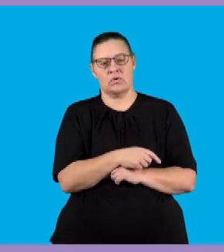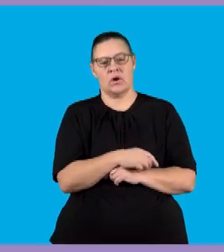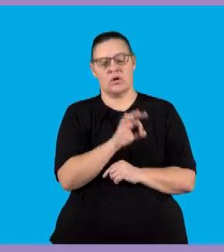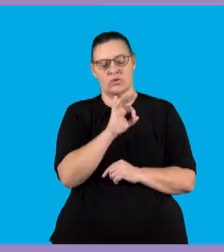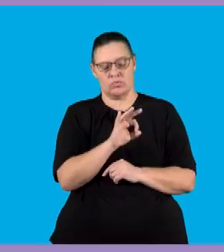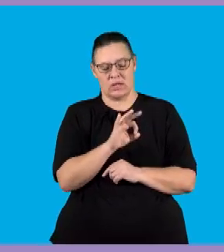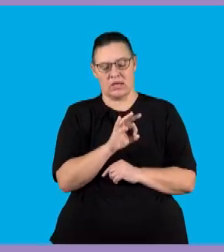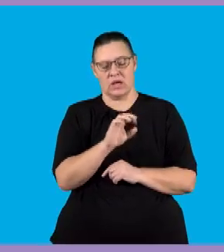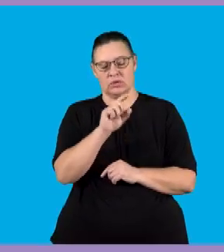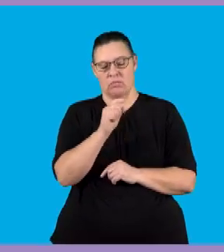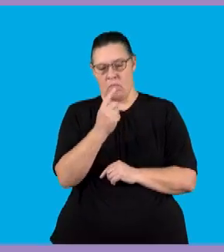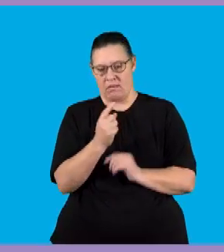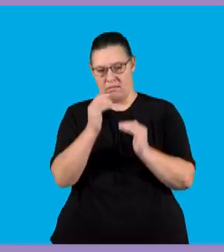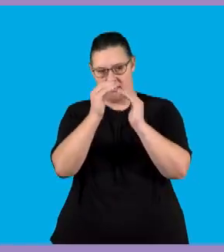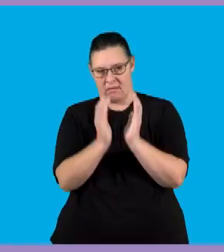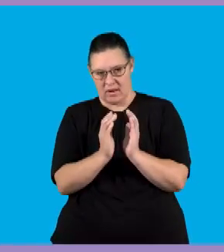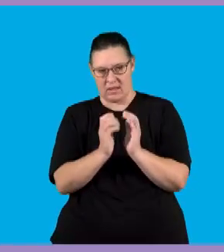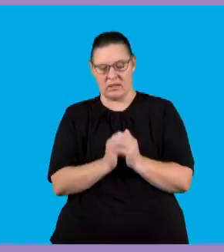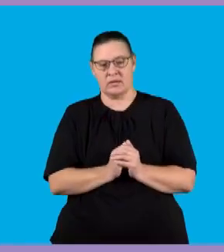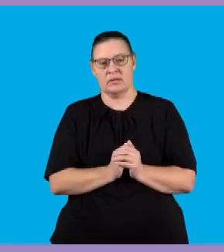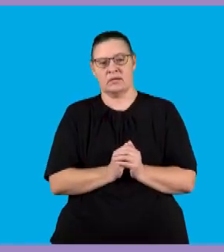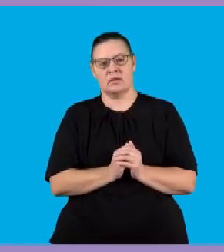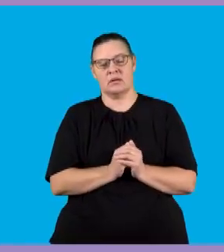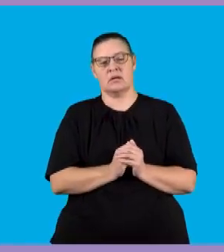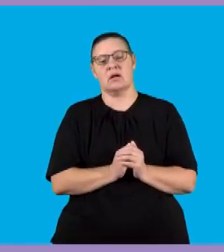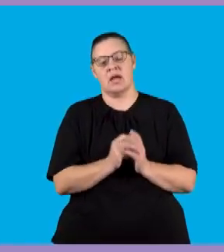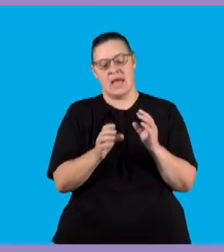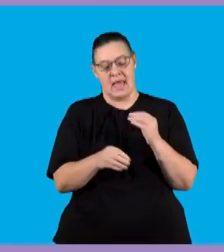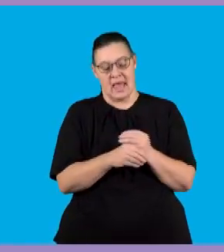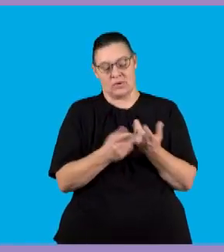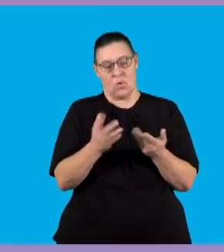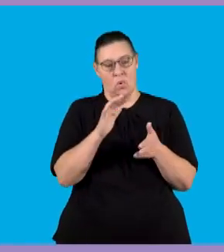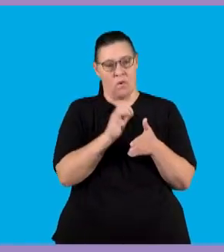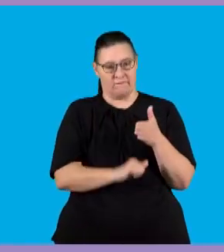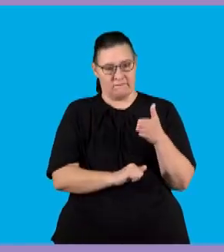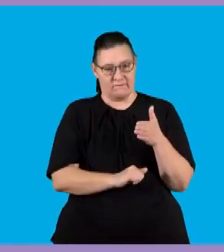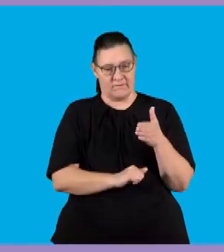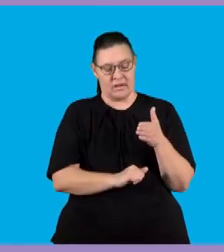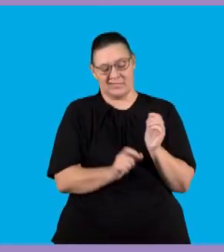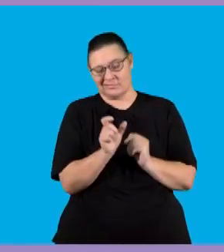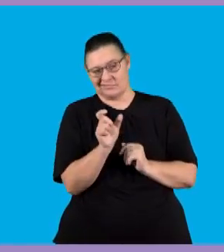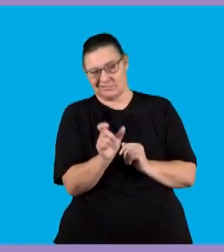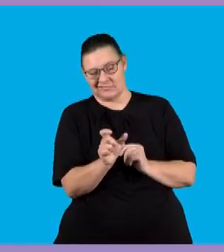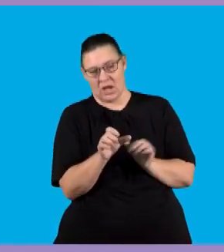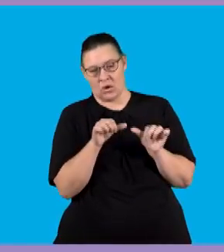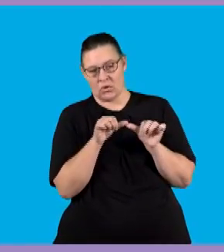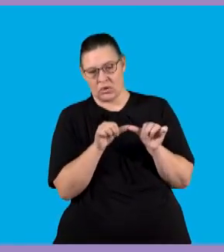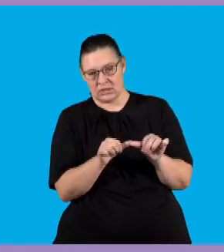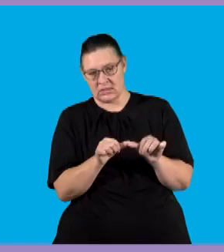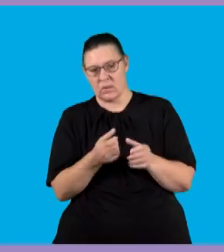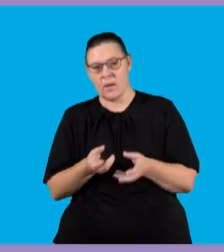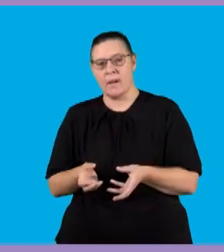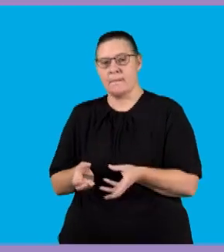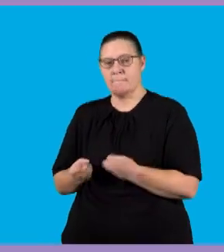we're going to multiply 3 with 1 because we are working with the first term. We're going to add or subtract a